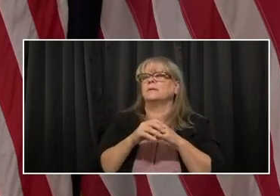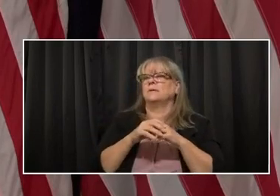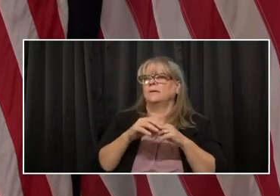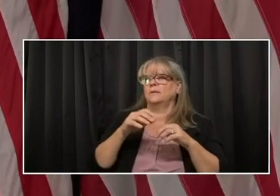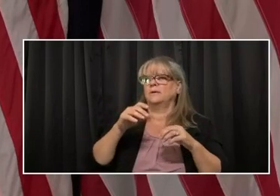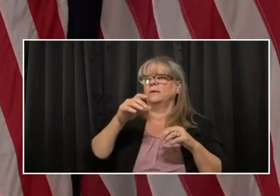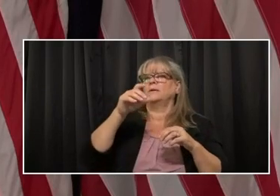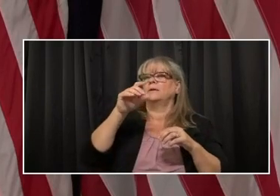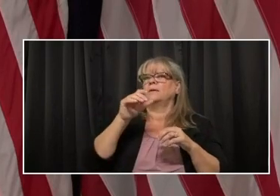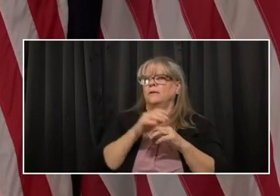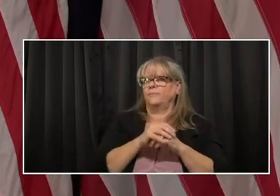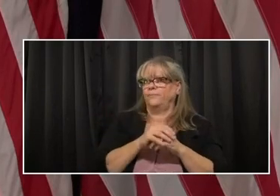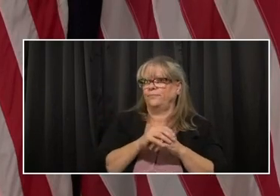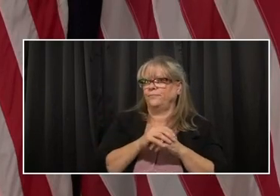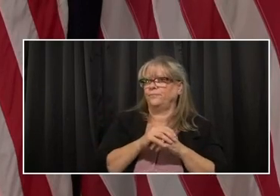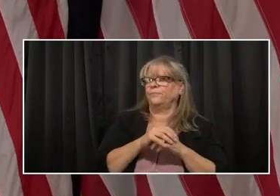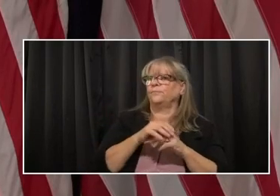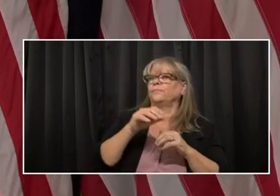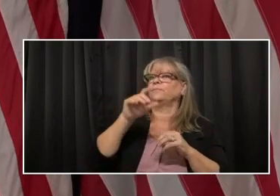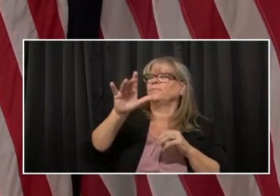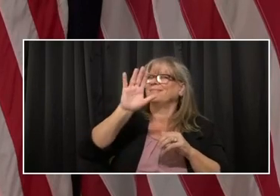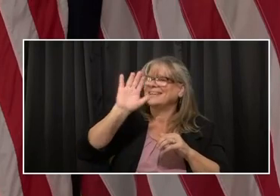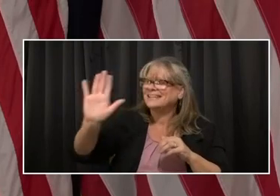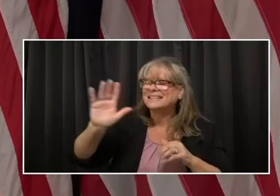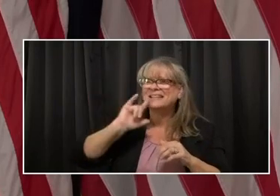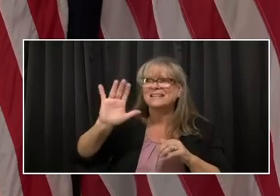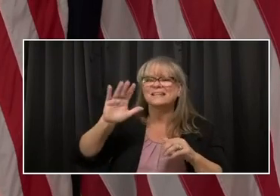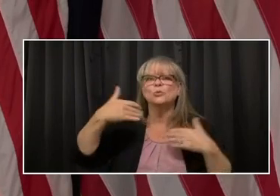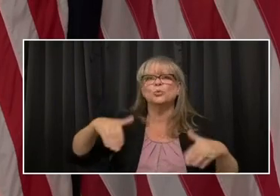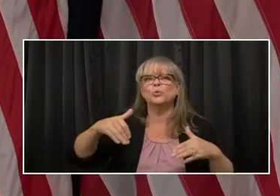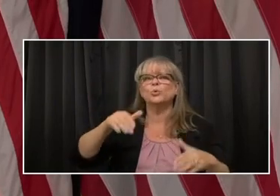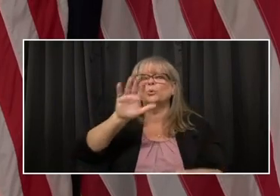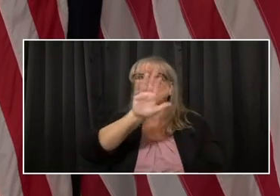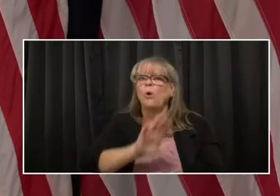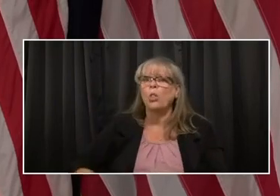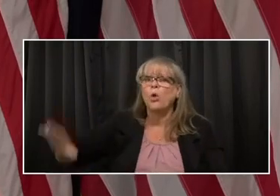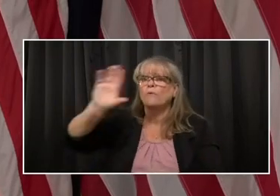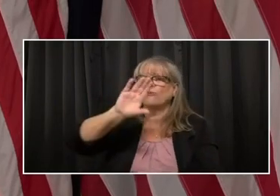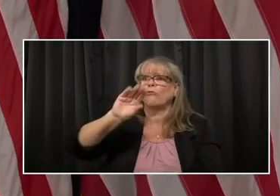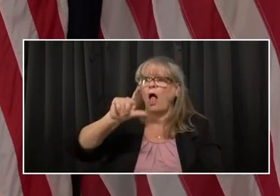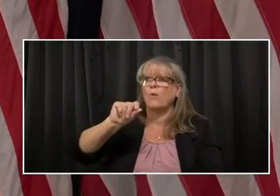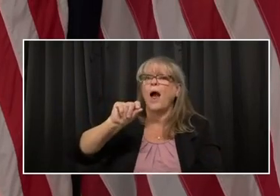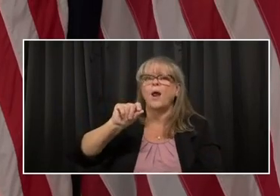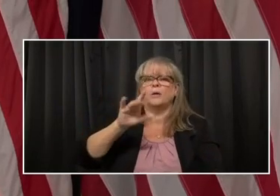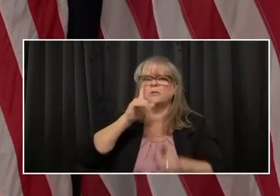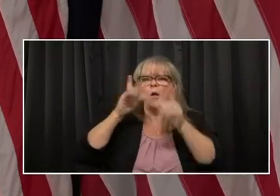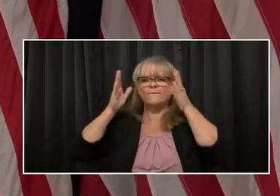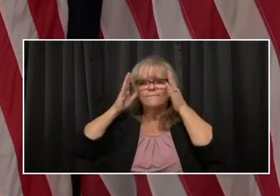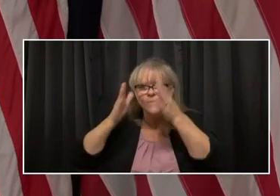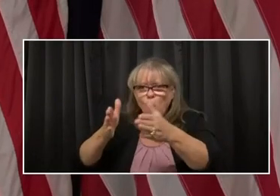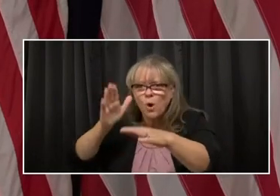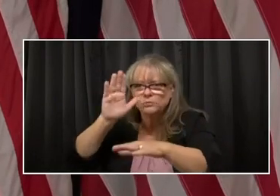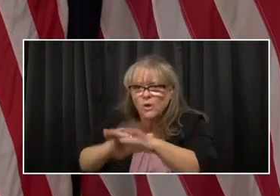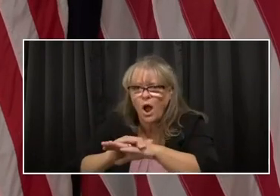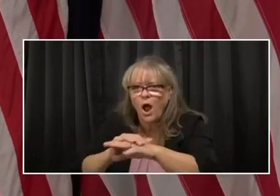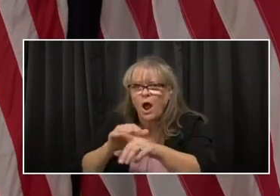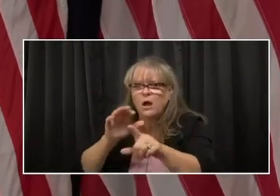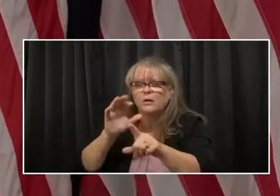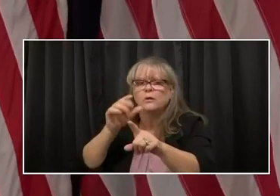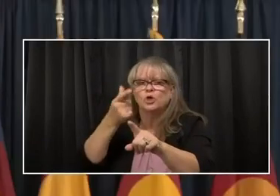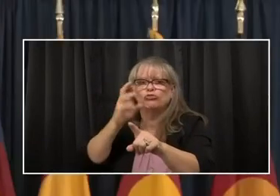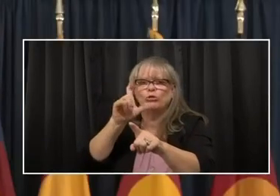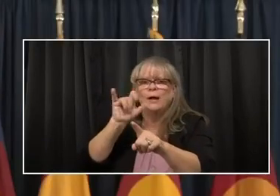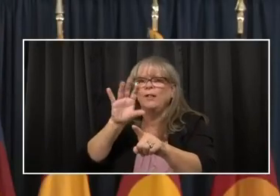a statewide drought in Colorado. That's indirect effect to the beef plants. But I'll let Dr. Herlihy talk about JBS and